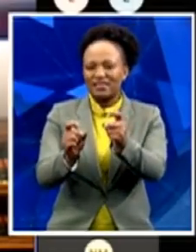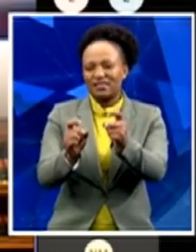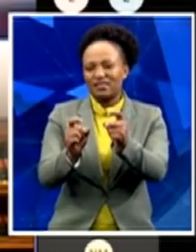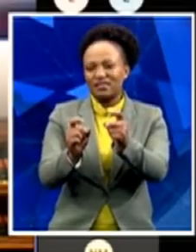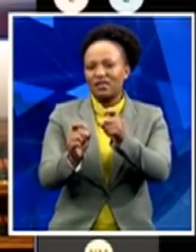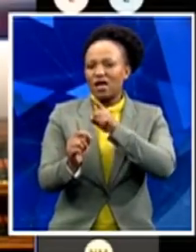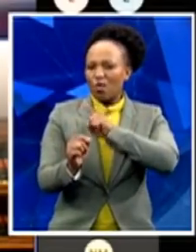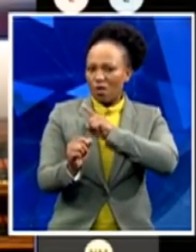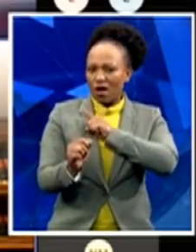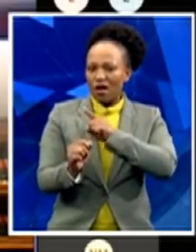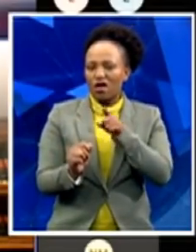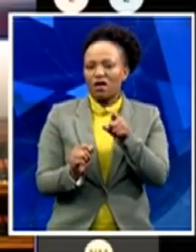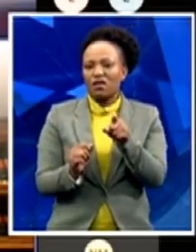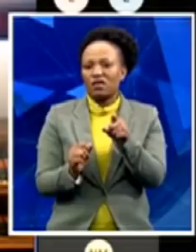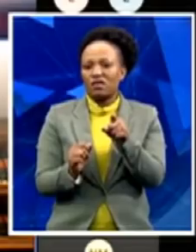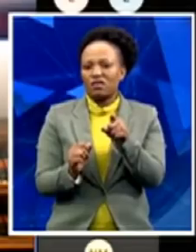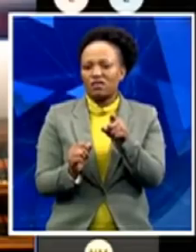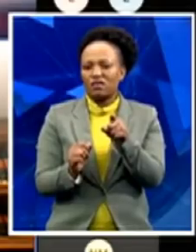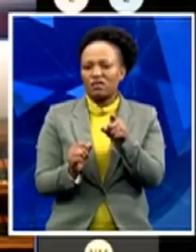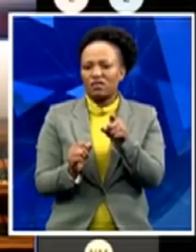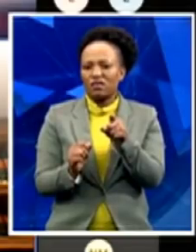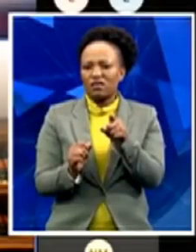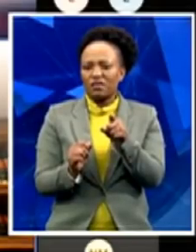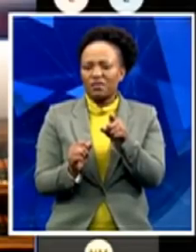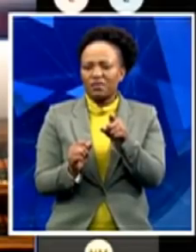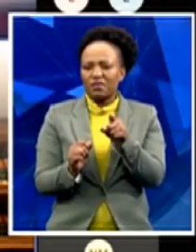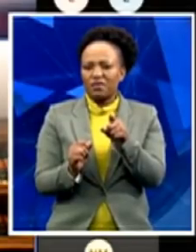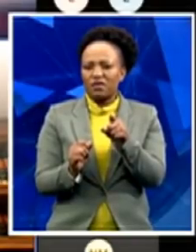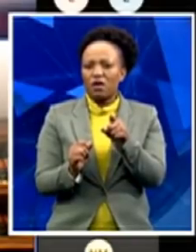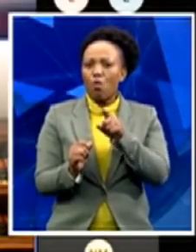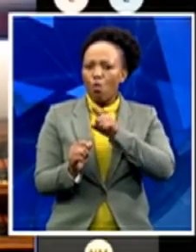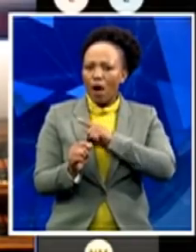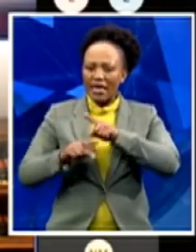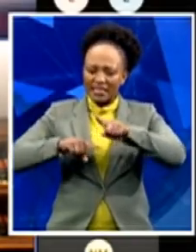quite different relief that is being sought by these applicants,